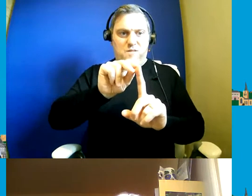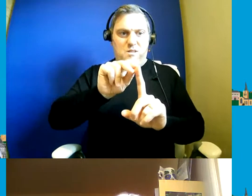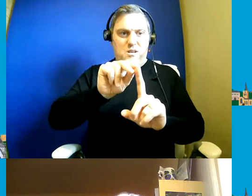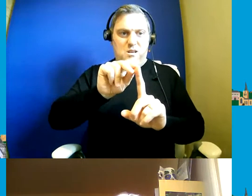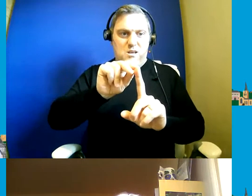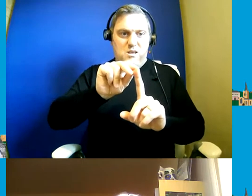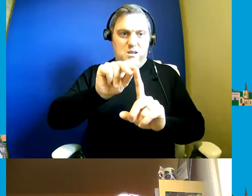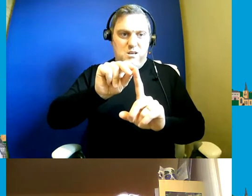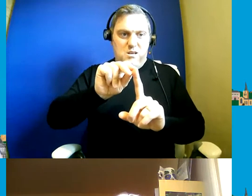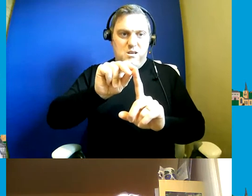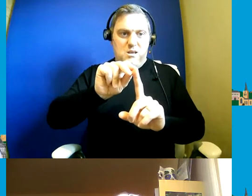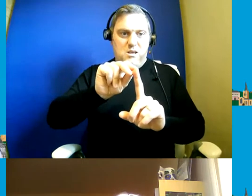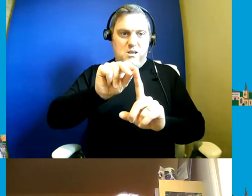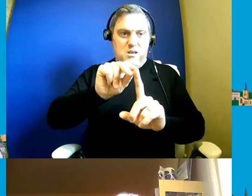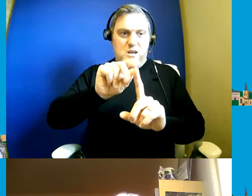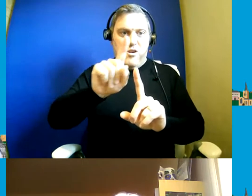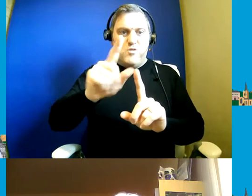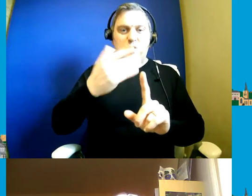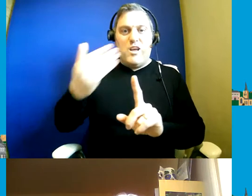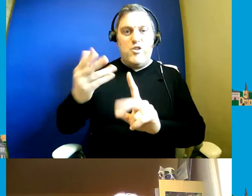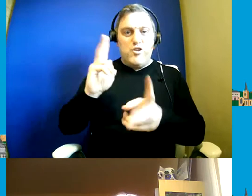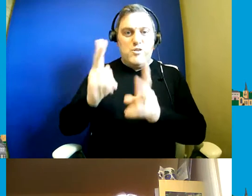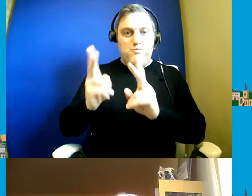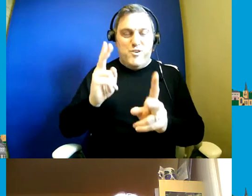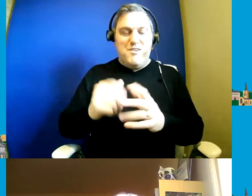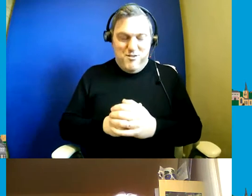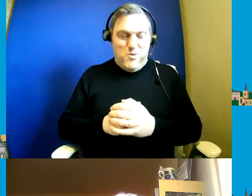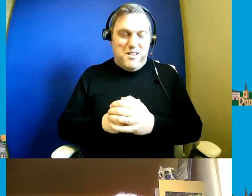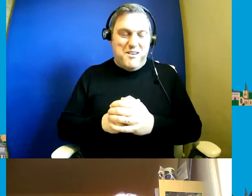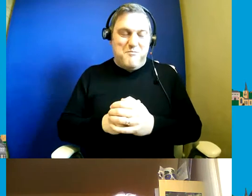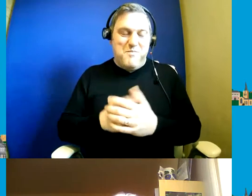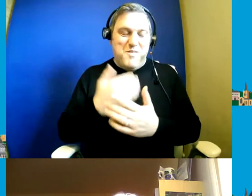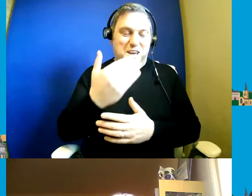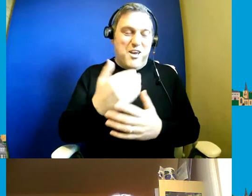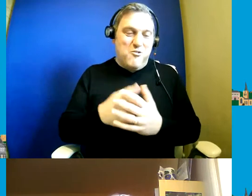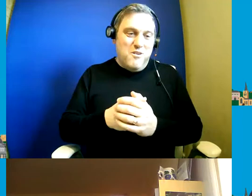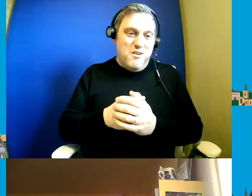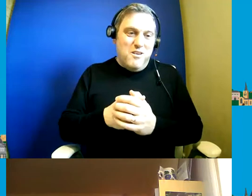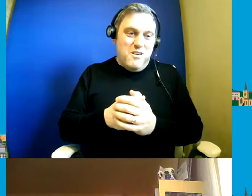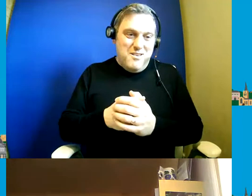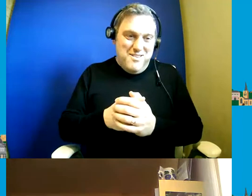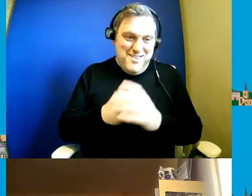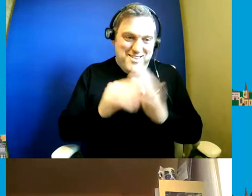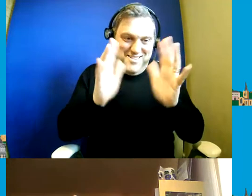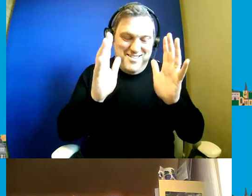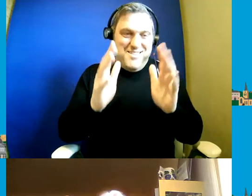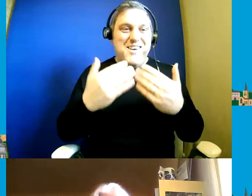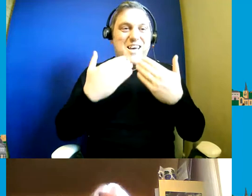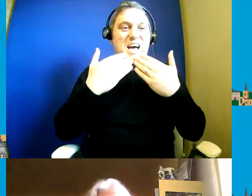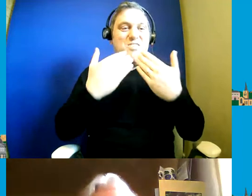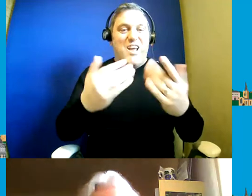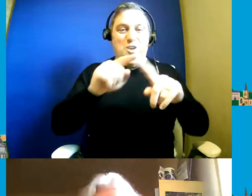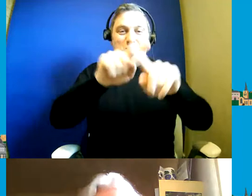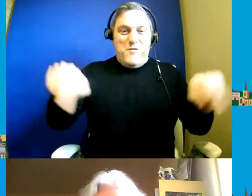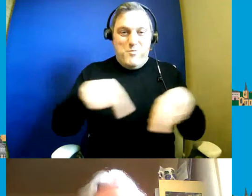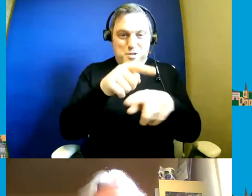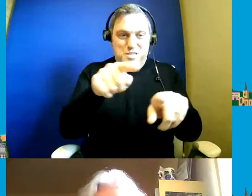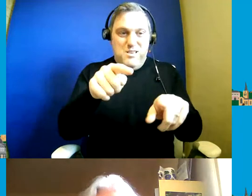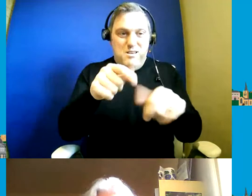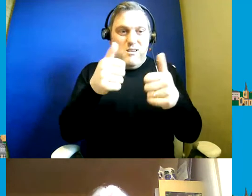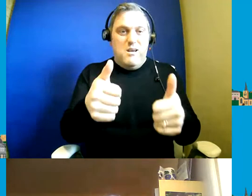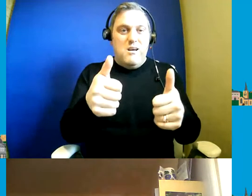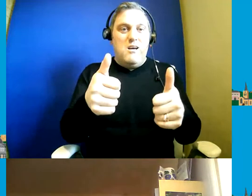sorry I forgot to thank you as well, Simon. So thank you very much for that. And thank you very much, everybody.